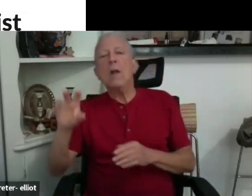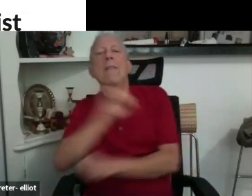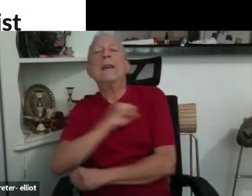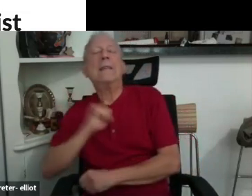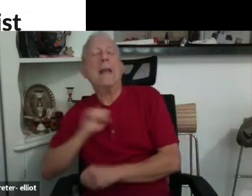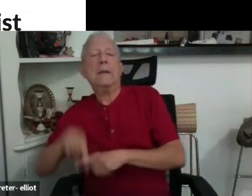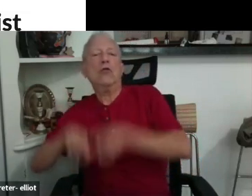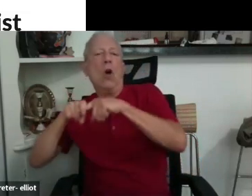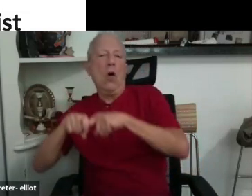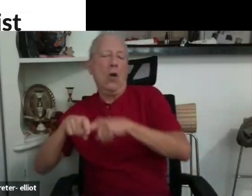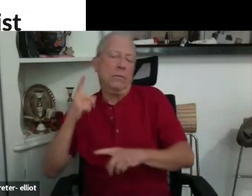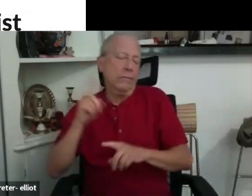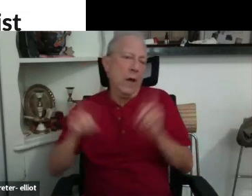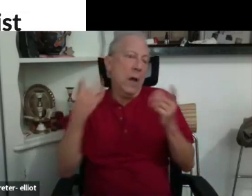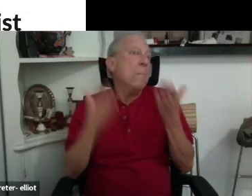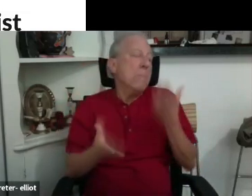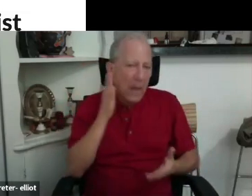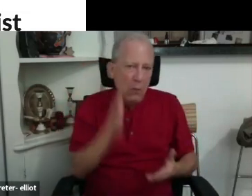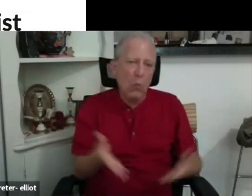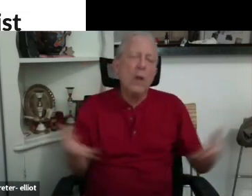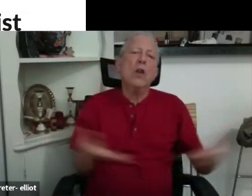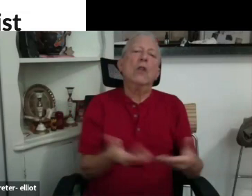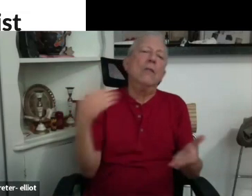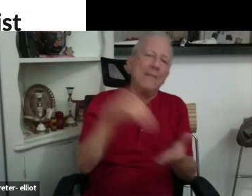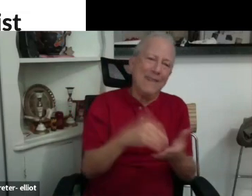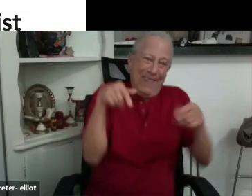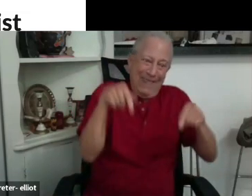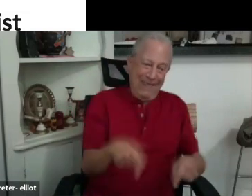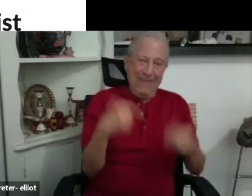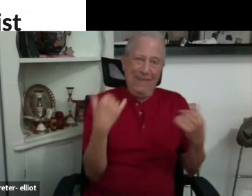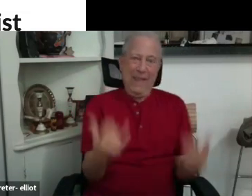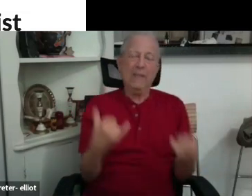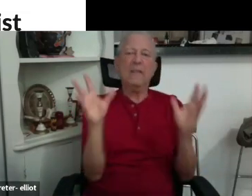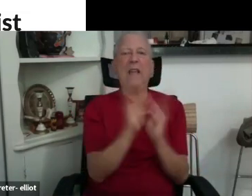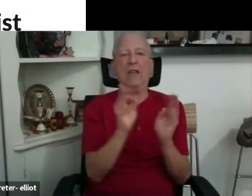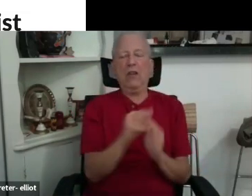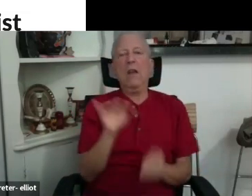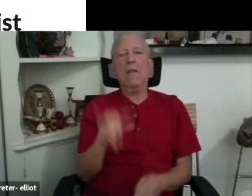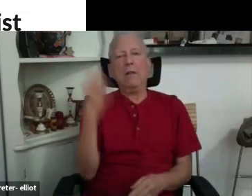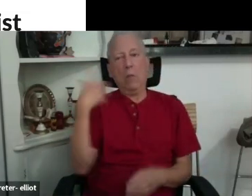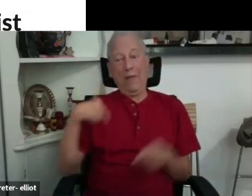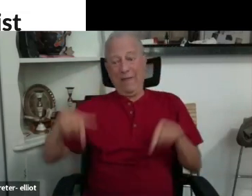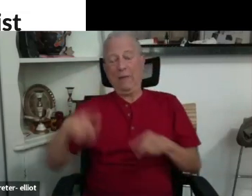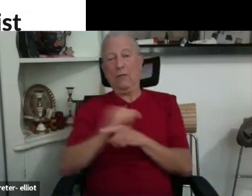be reintroduced this congressional session. And so that's what this training is oriented towards.